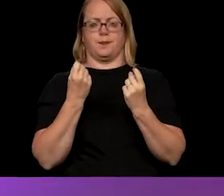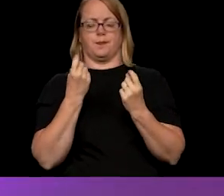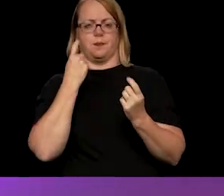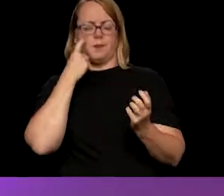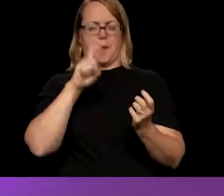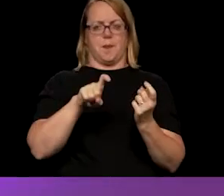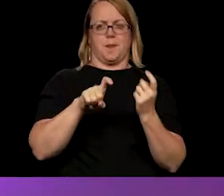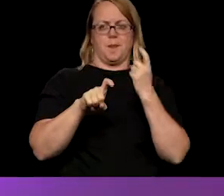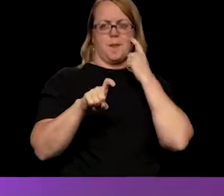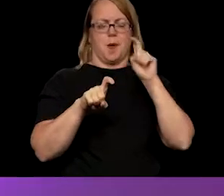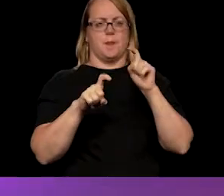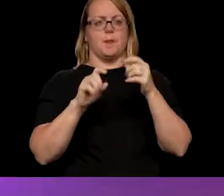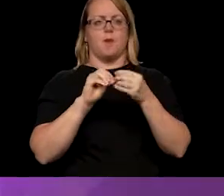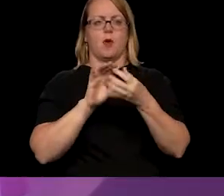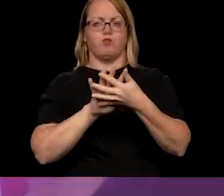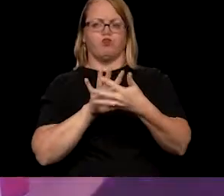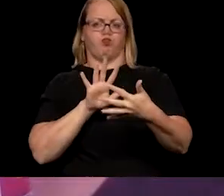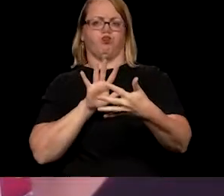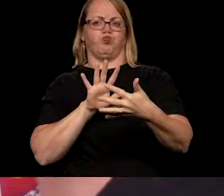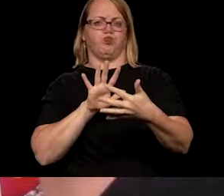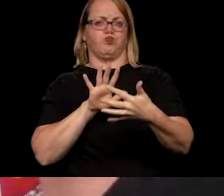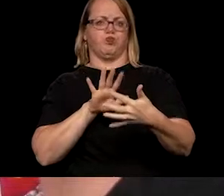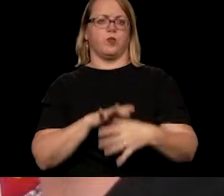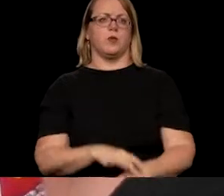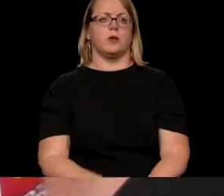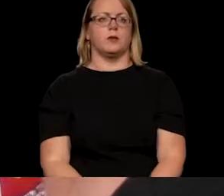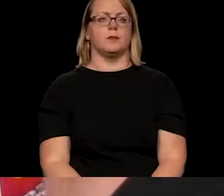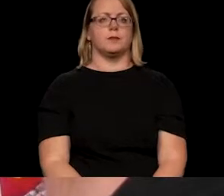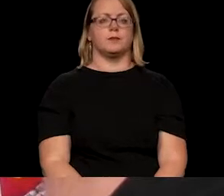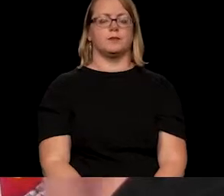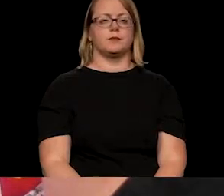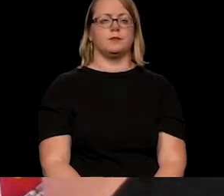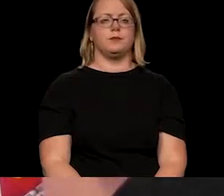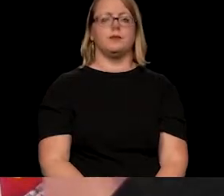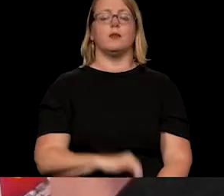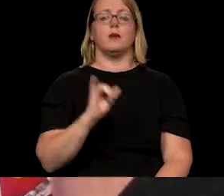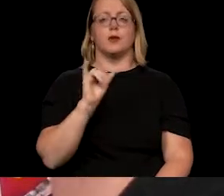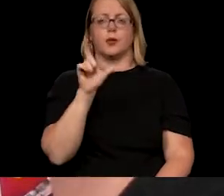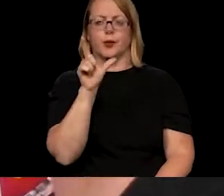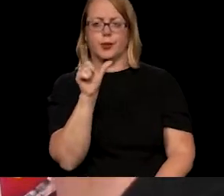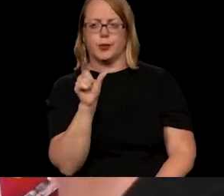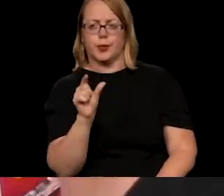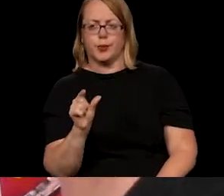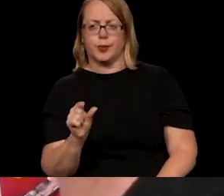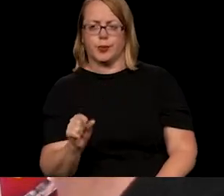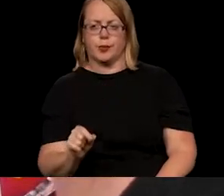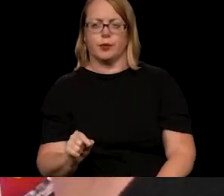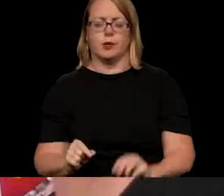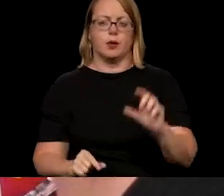And do just a couple of highlights here and there.